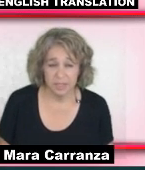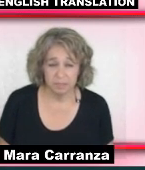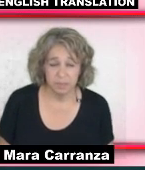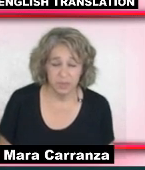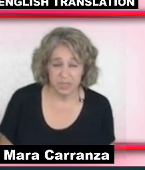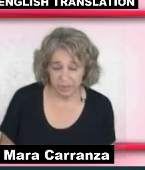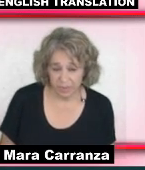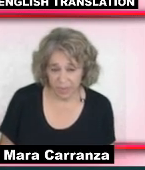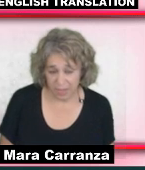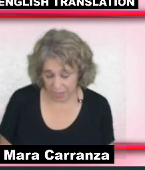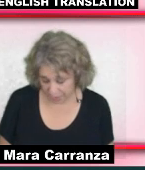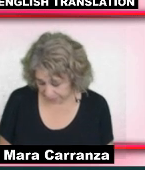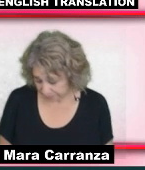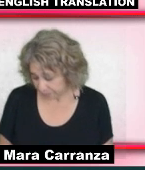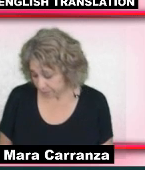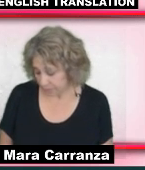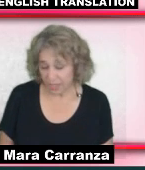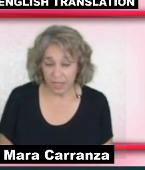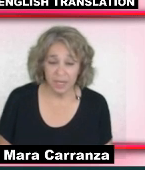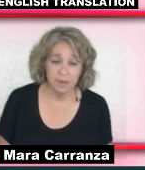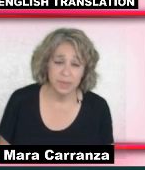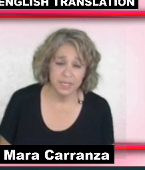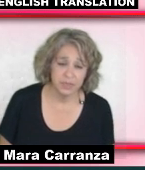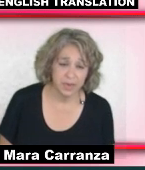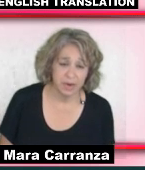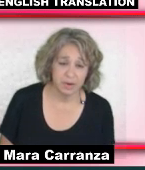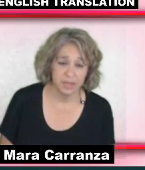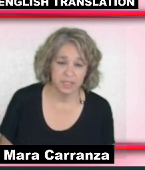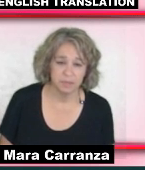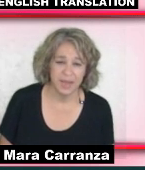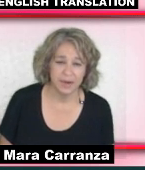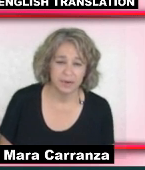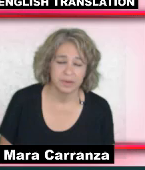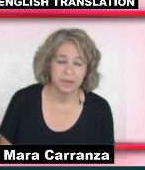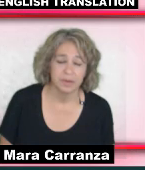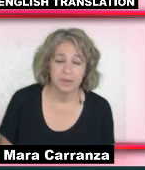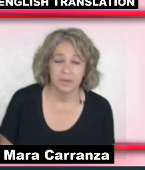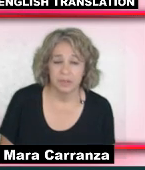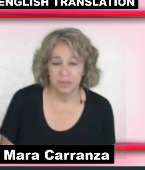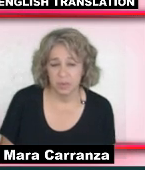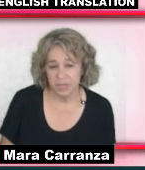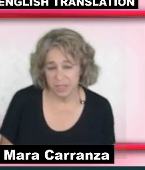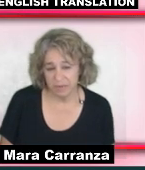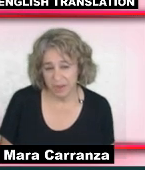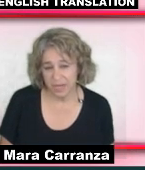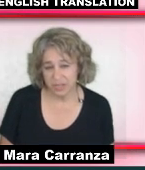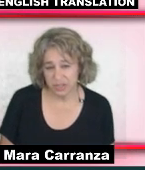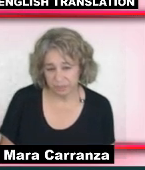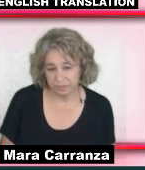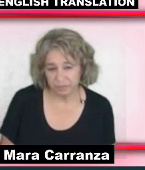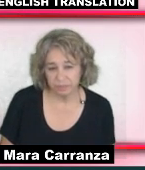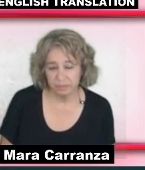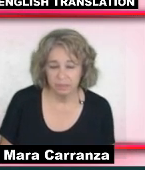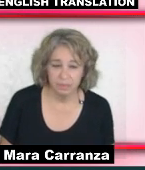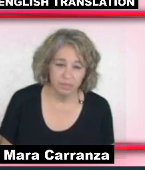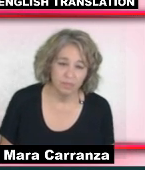Electoral Tribunal has received the complaints regarding this matter. So what is the advantage?